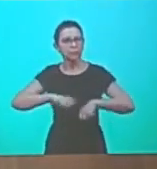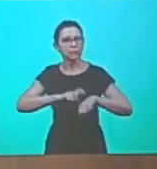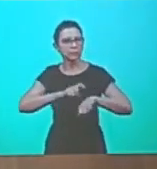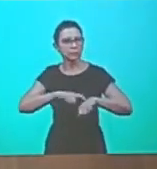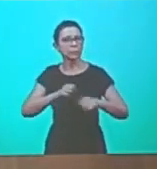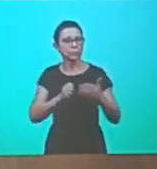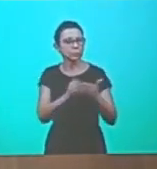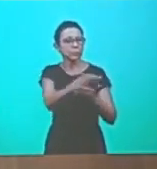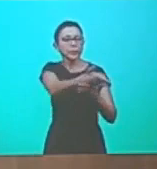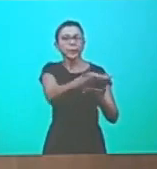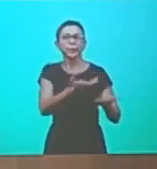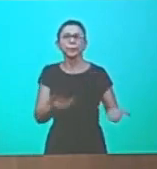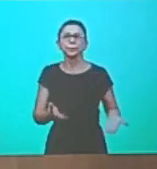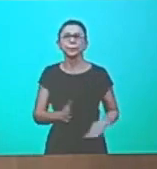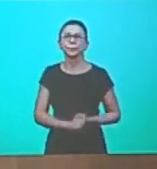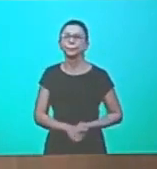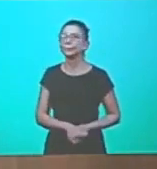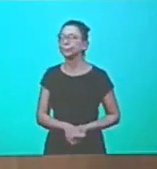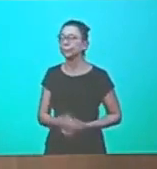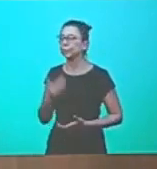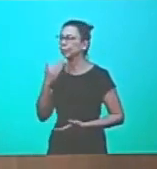bridegroom?